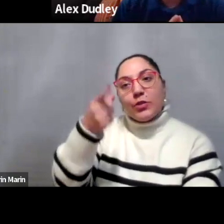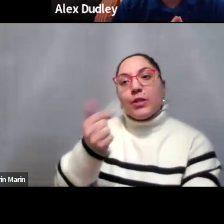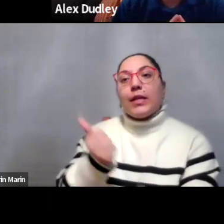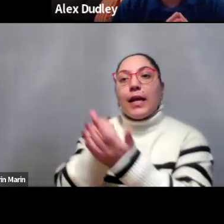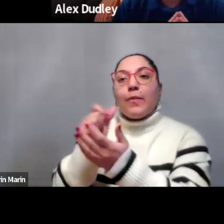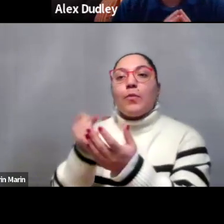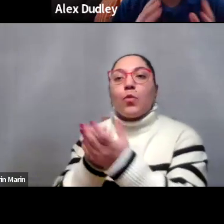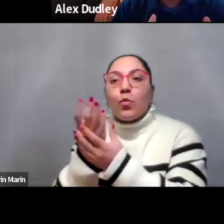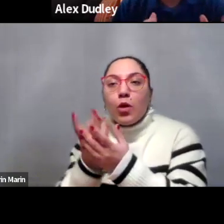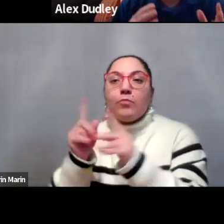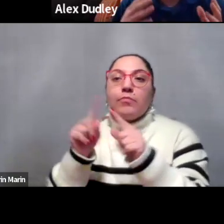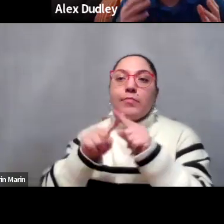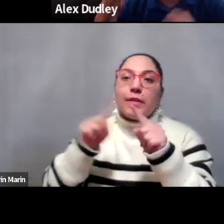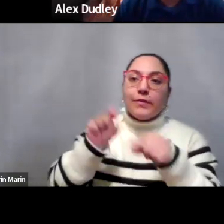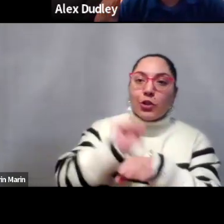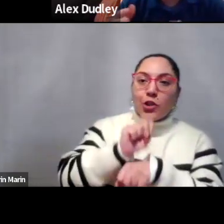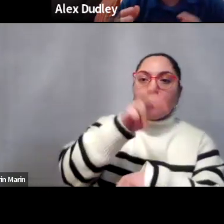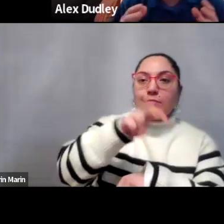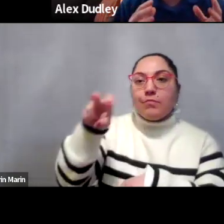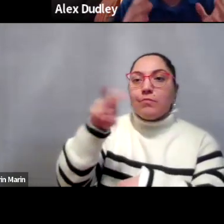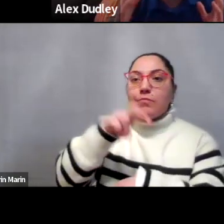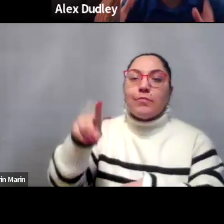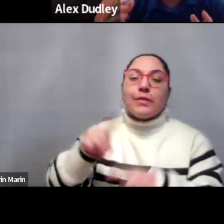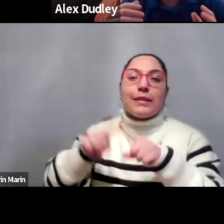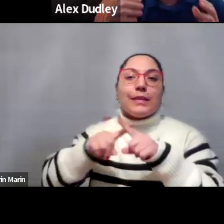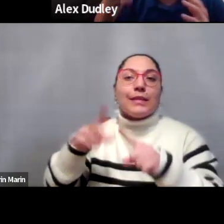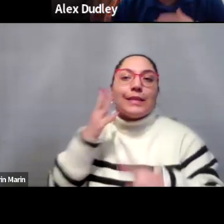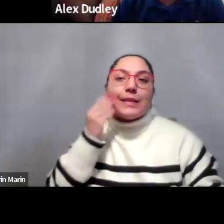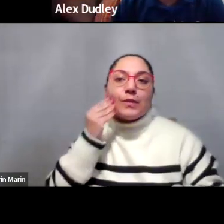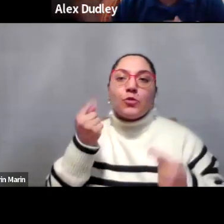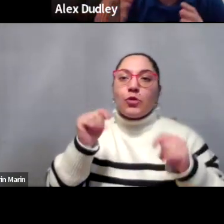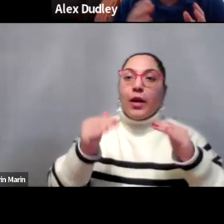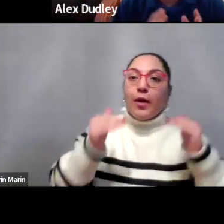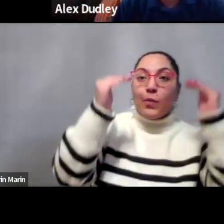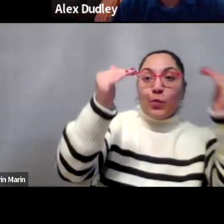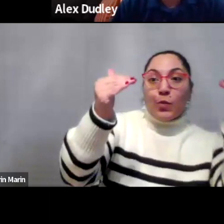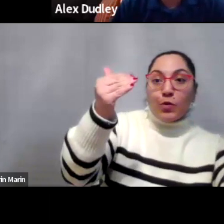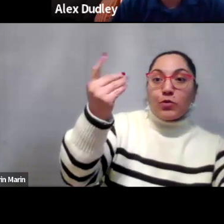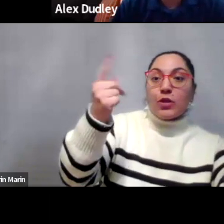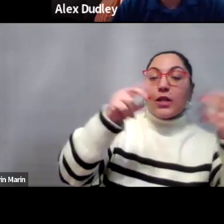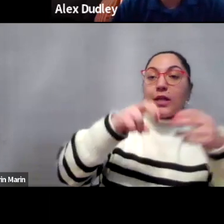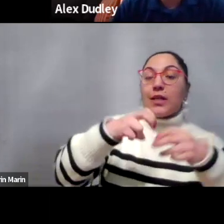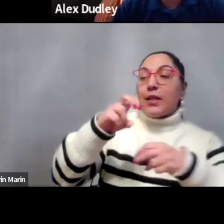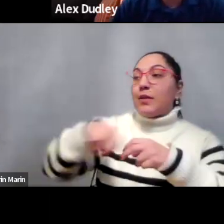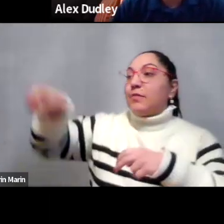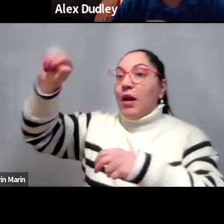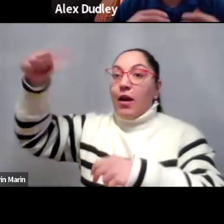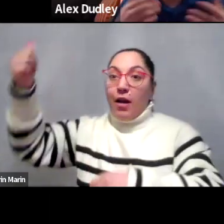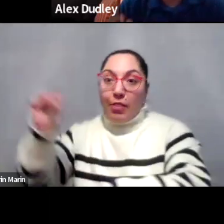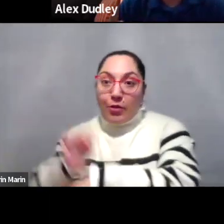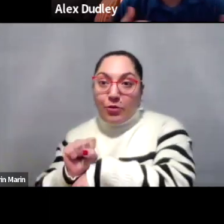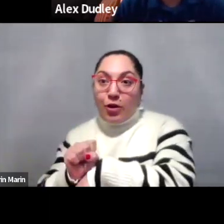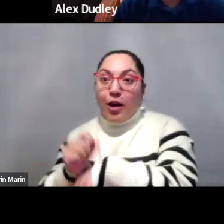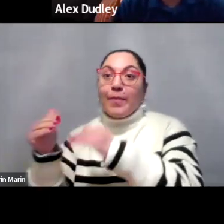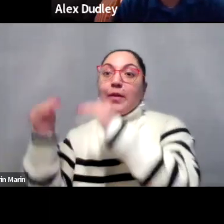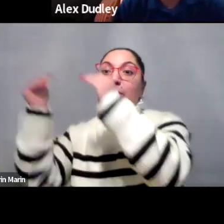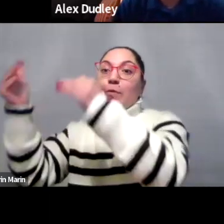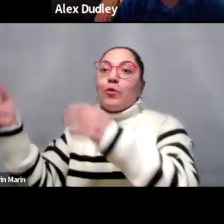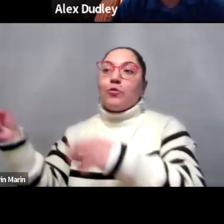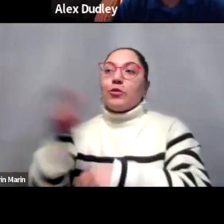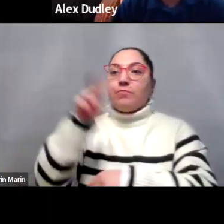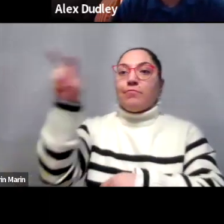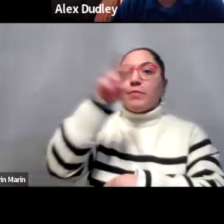grow, using one job to get the next job, to get a promotion, to get the next job. And that is a part of